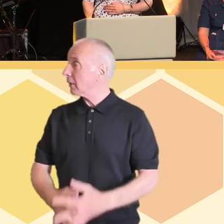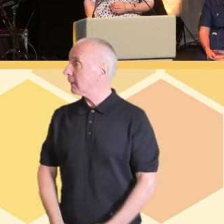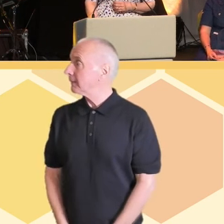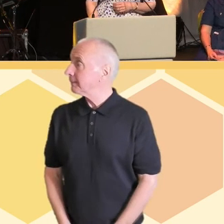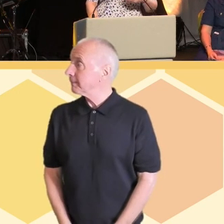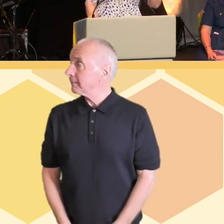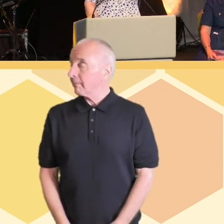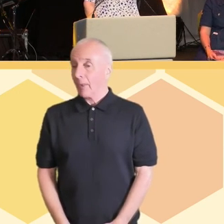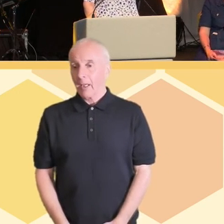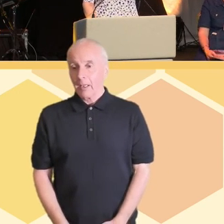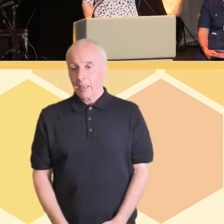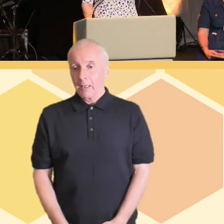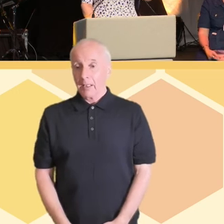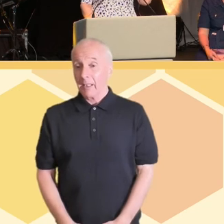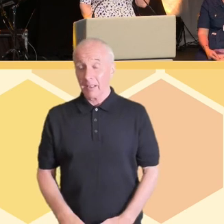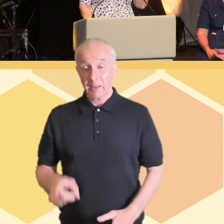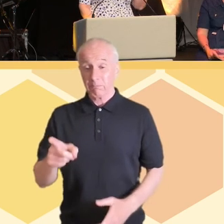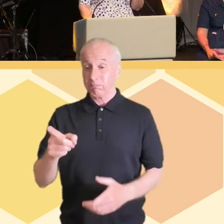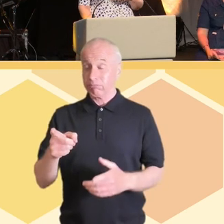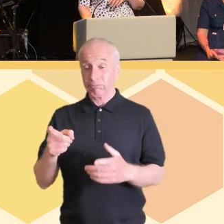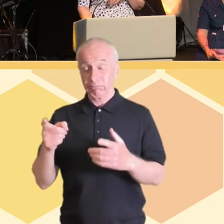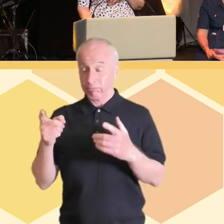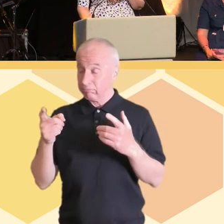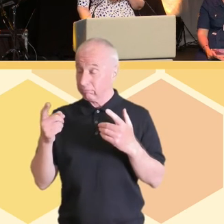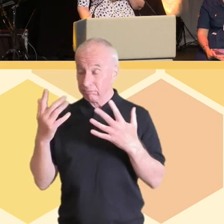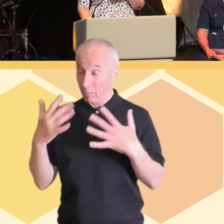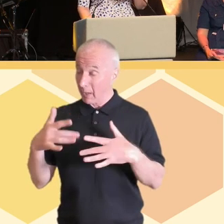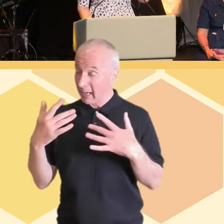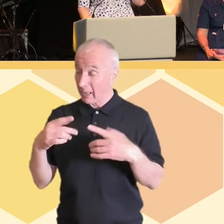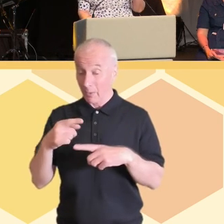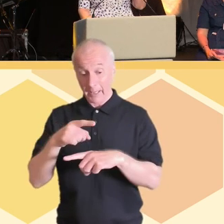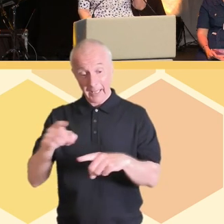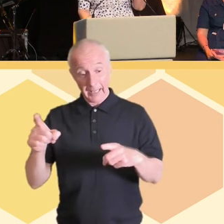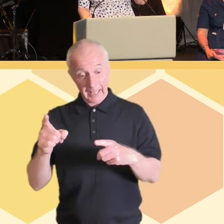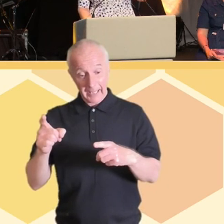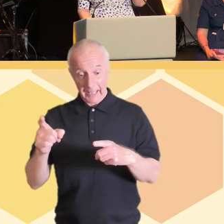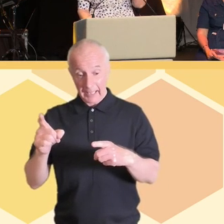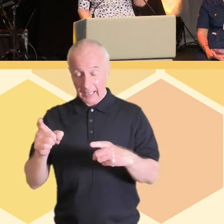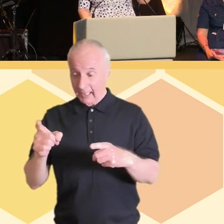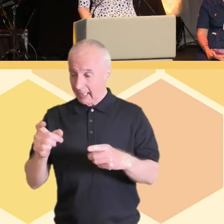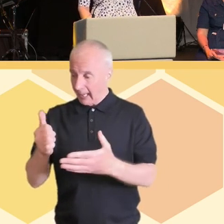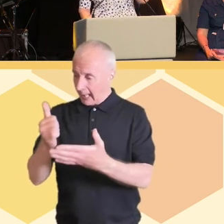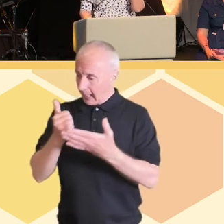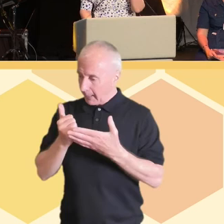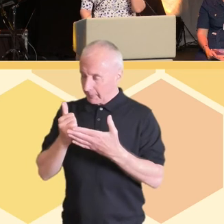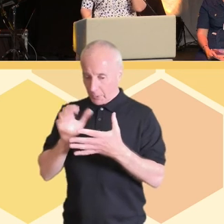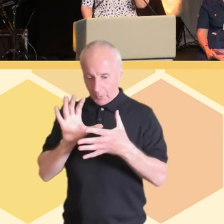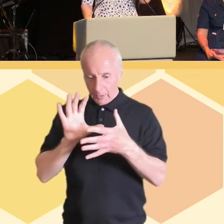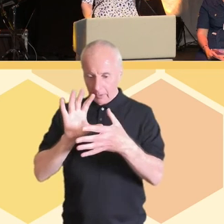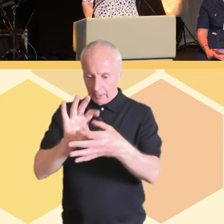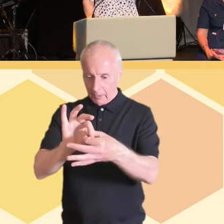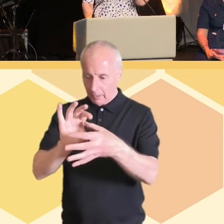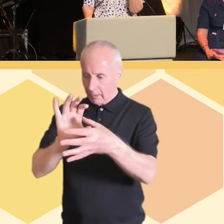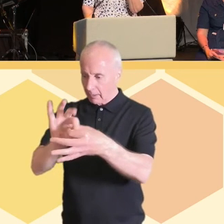Steve, as our public issues enabler, is doing an incredible job of helping us as a movement, of connecting us as a movement, so that all the